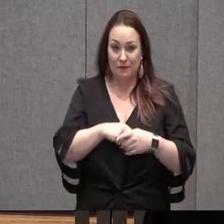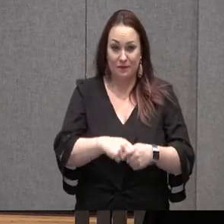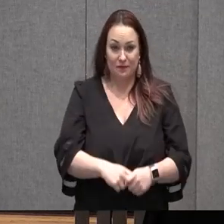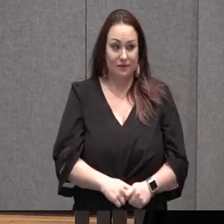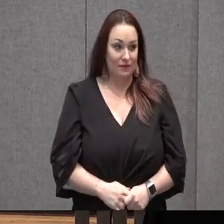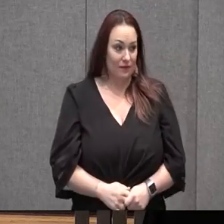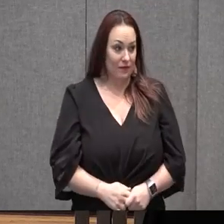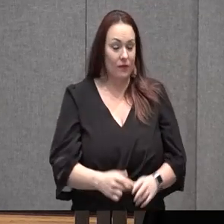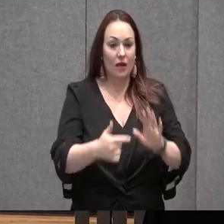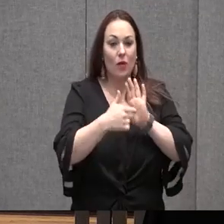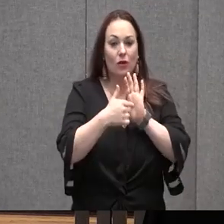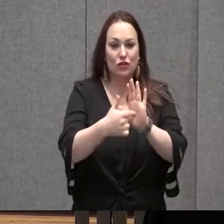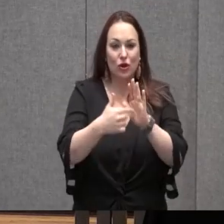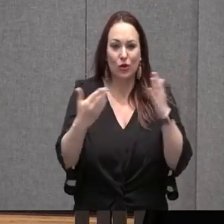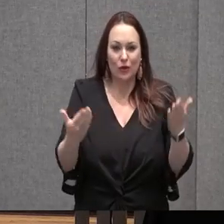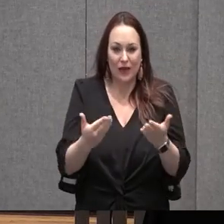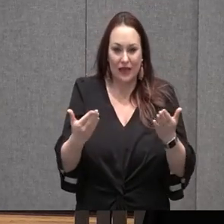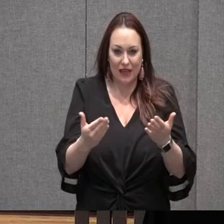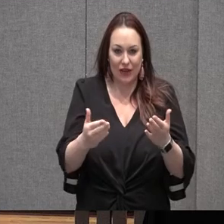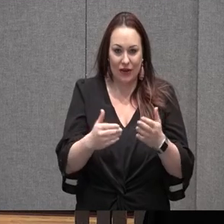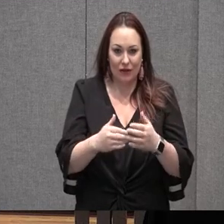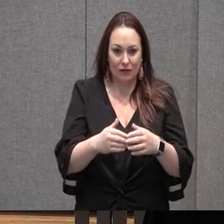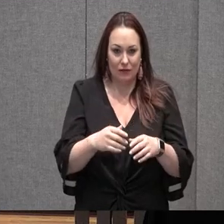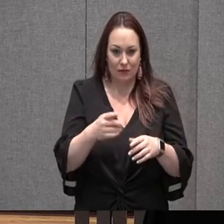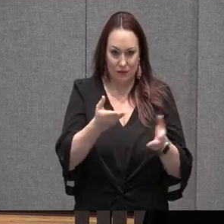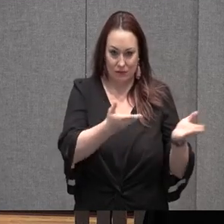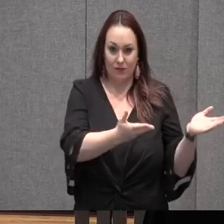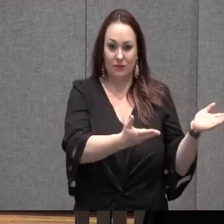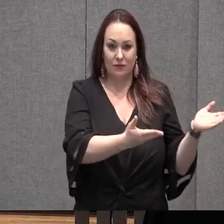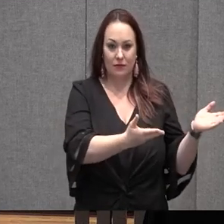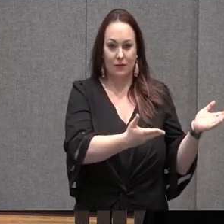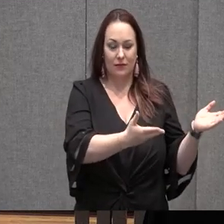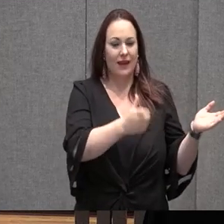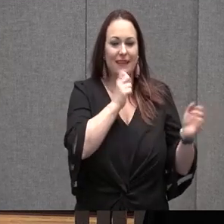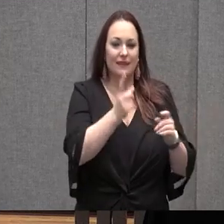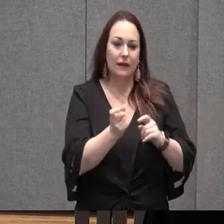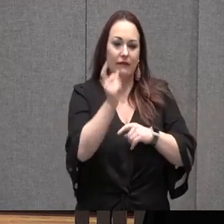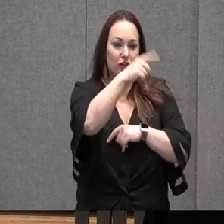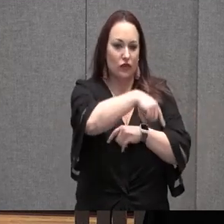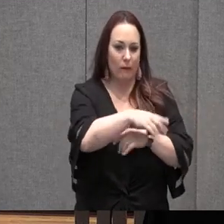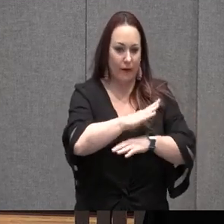Uh-huh. I'll show you here. It didn't even go off the table.